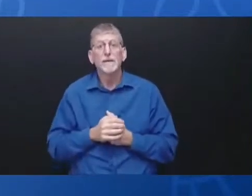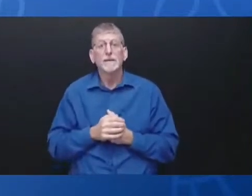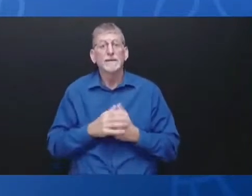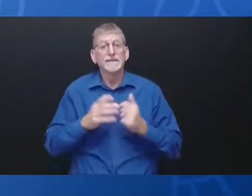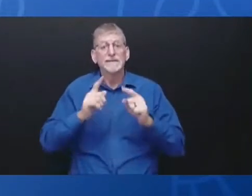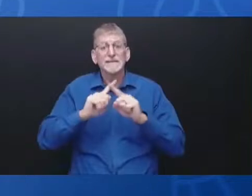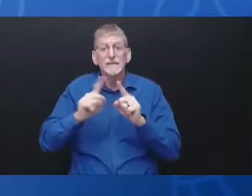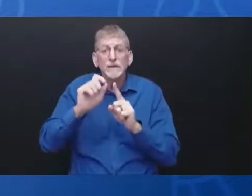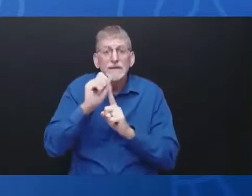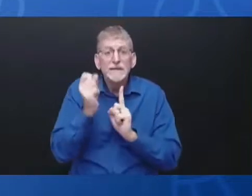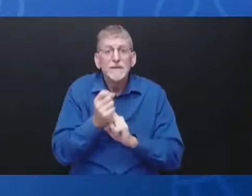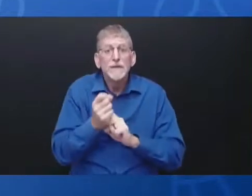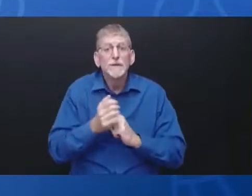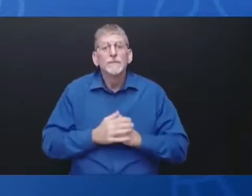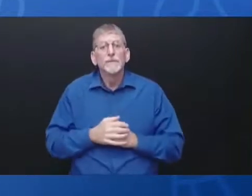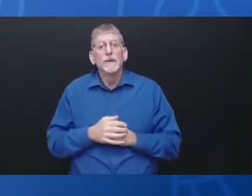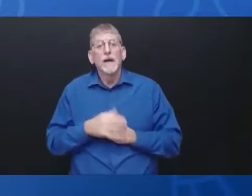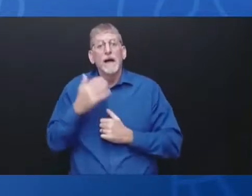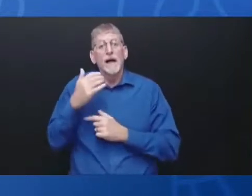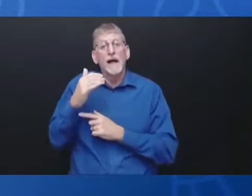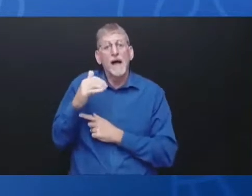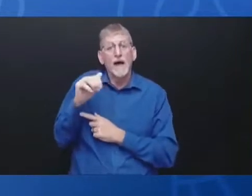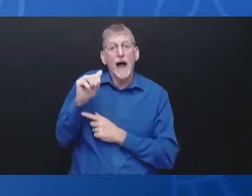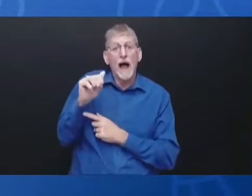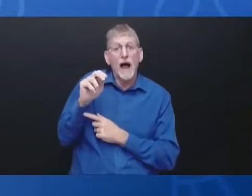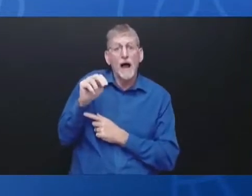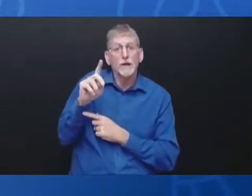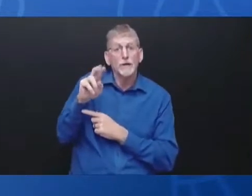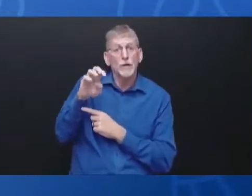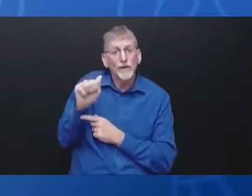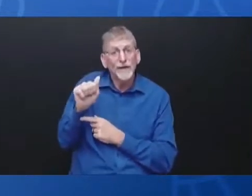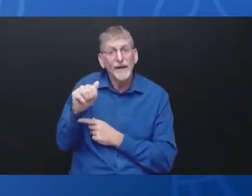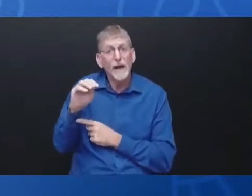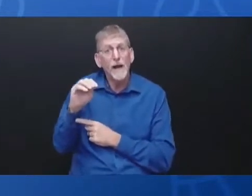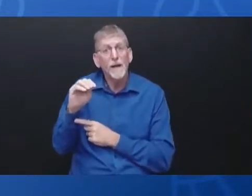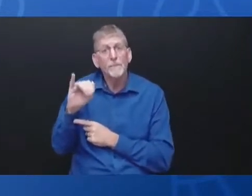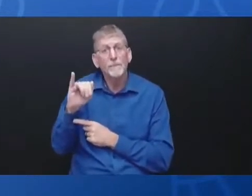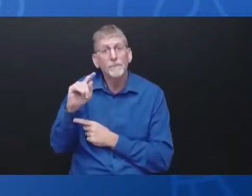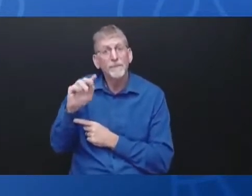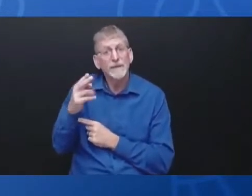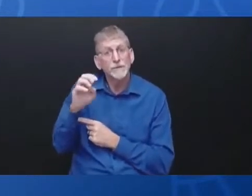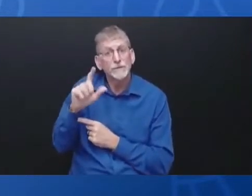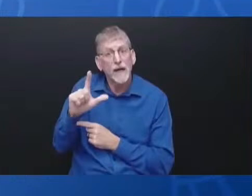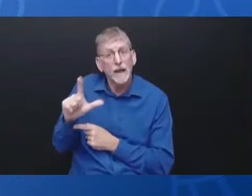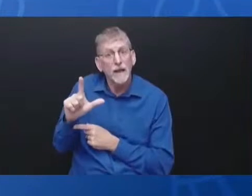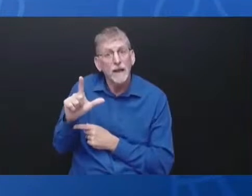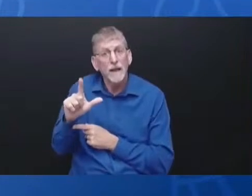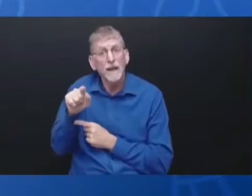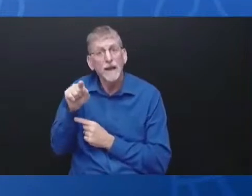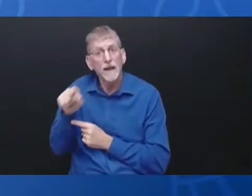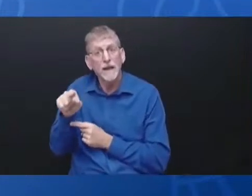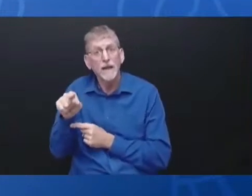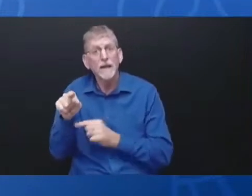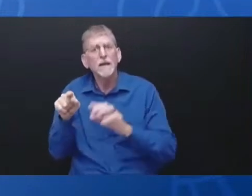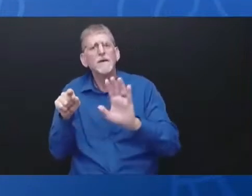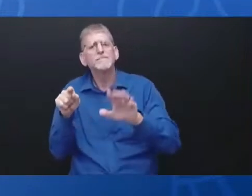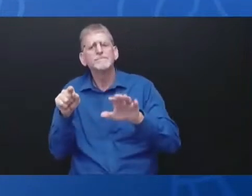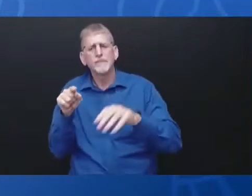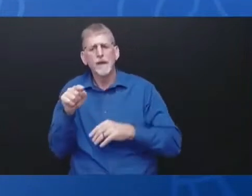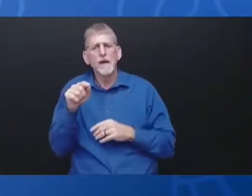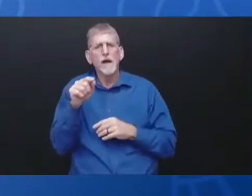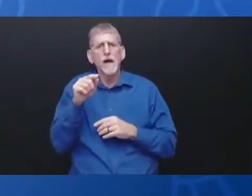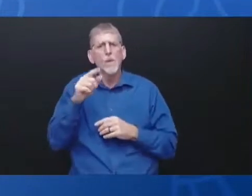related to the immigration issue. Sure. And peace through strength. Sure. Does Secretary Rubio believe